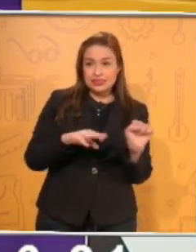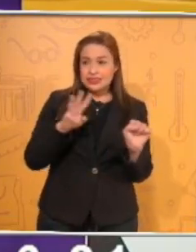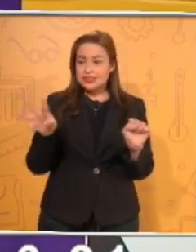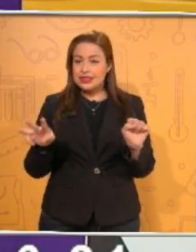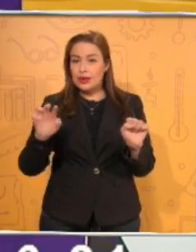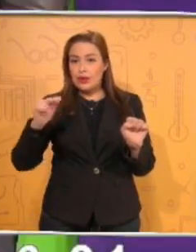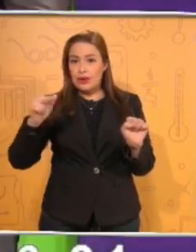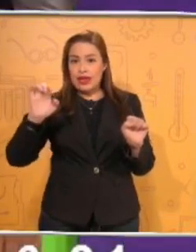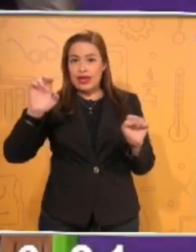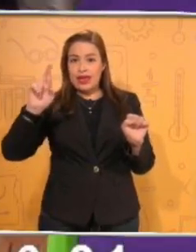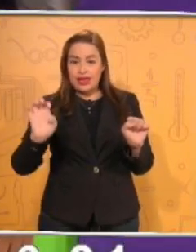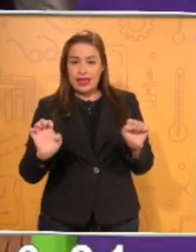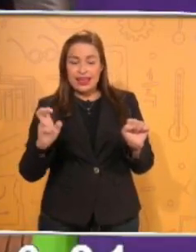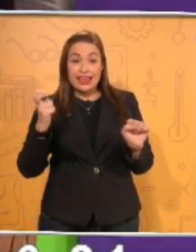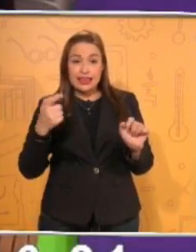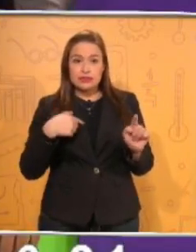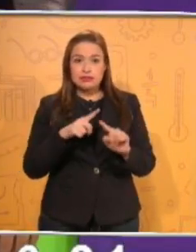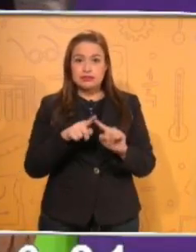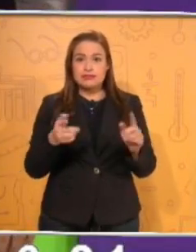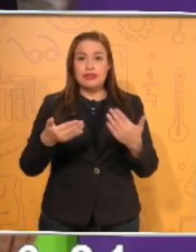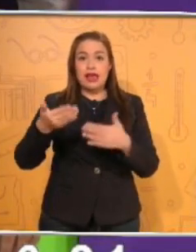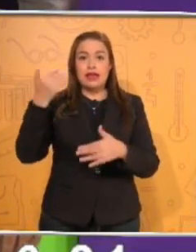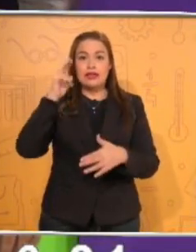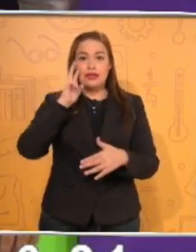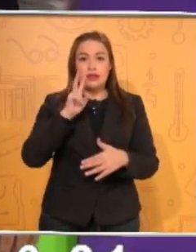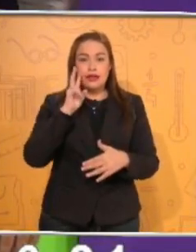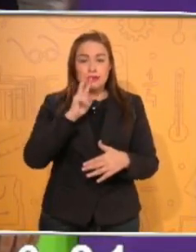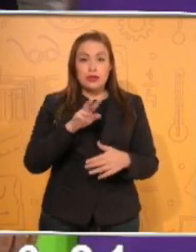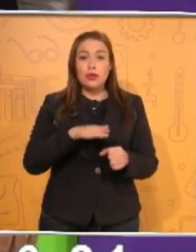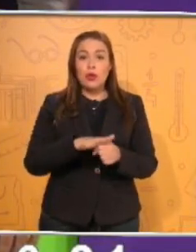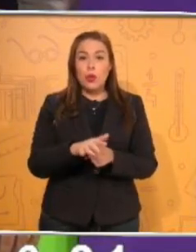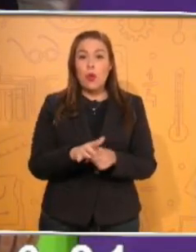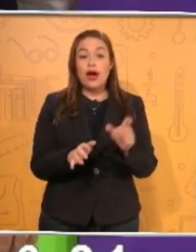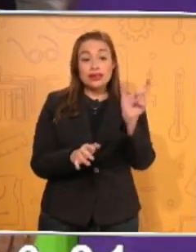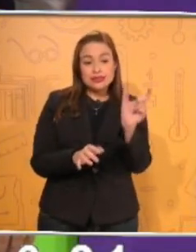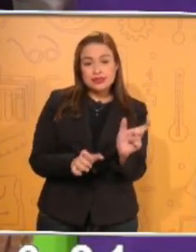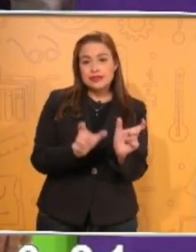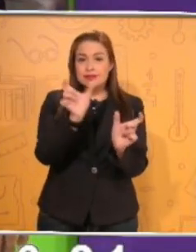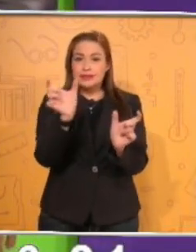before. That's regular or irregular?